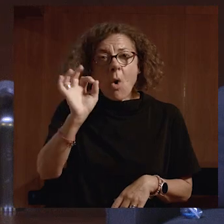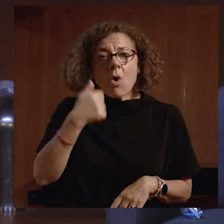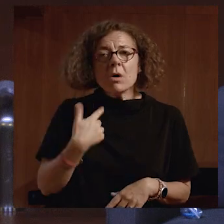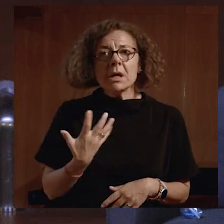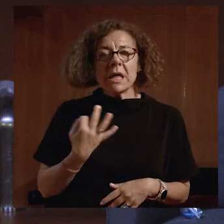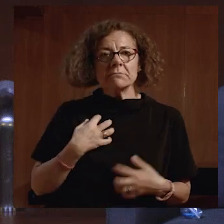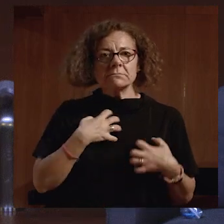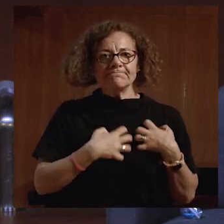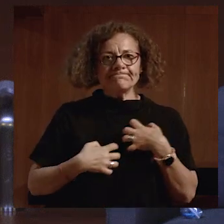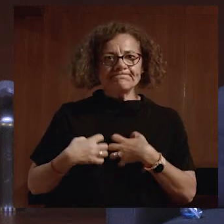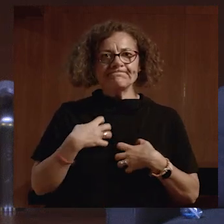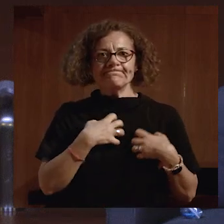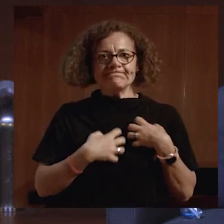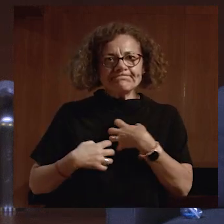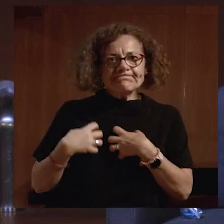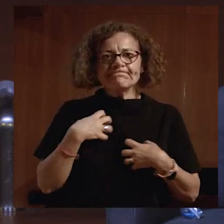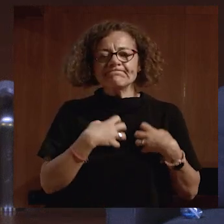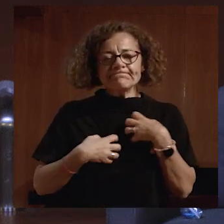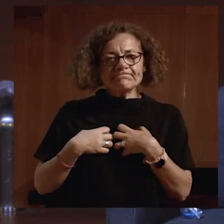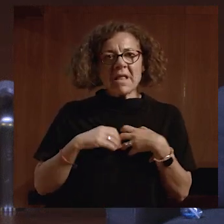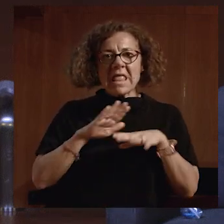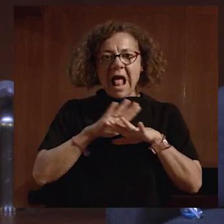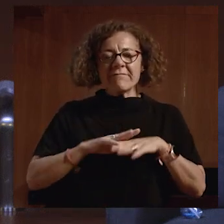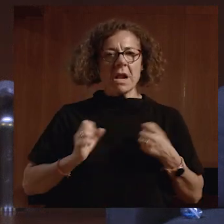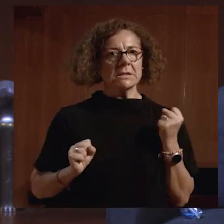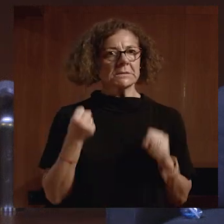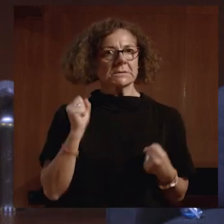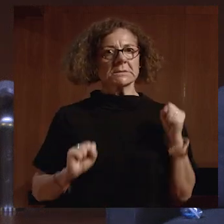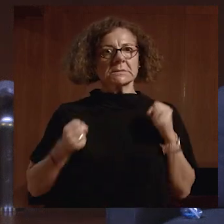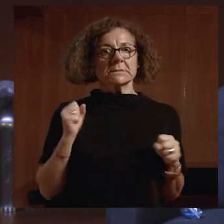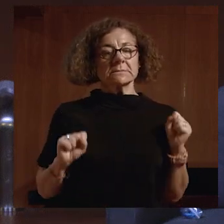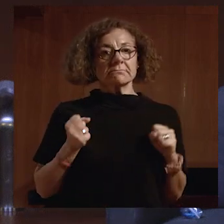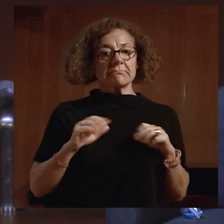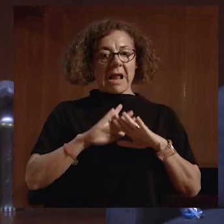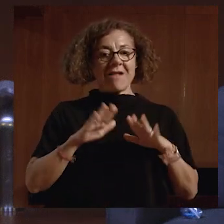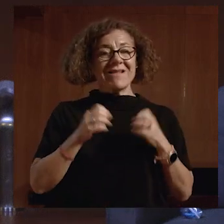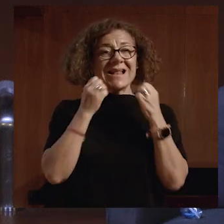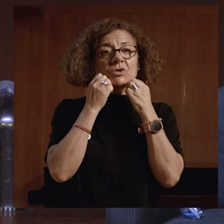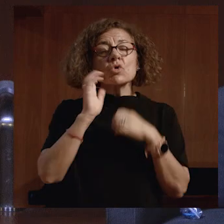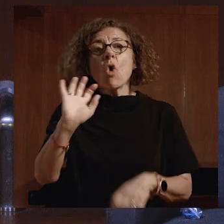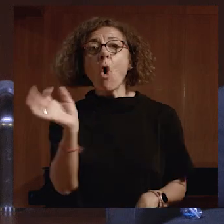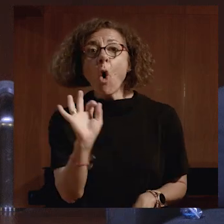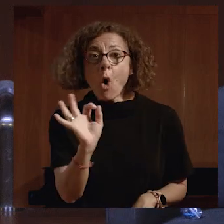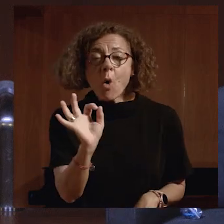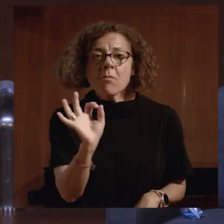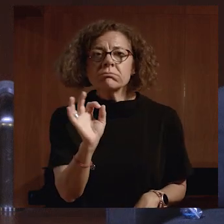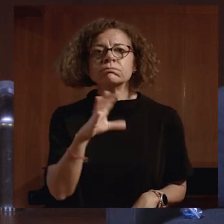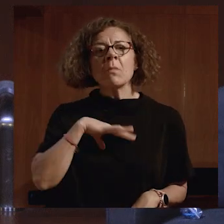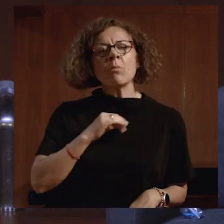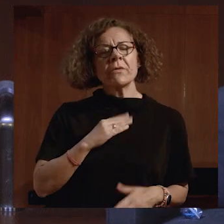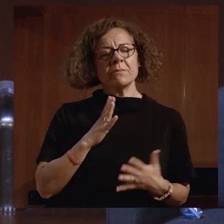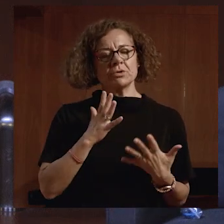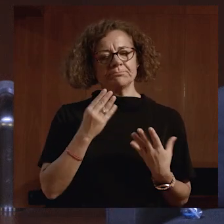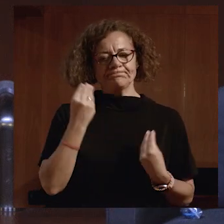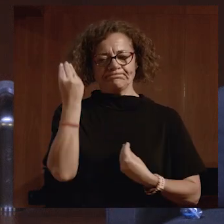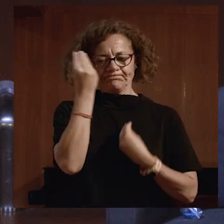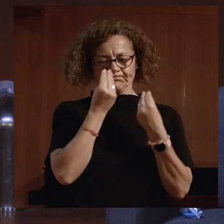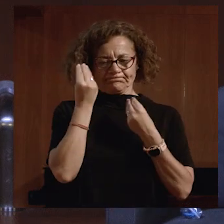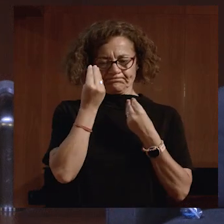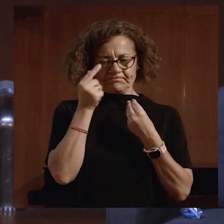nervous wreck by the end of our studies? Or can we channel this realization in a much more constructive